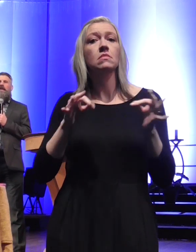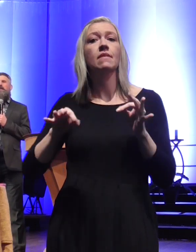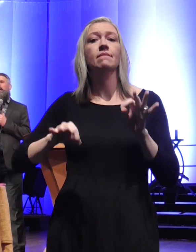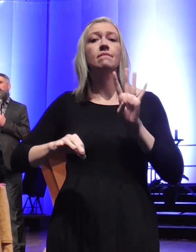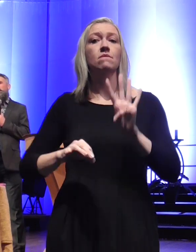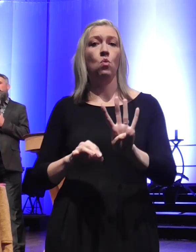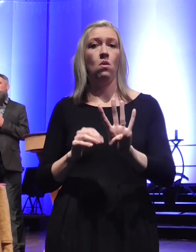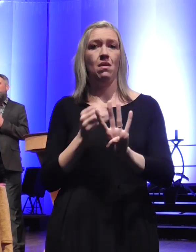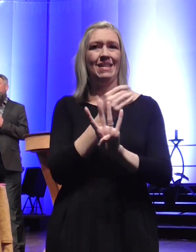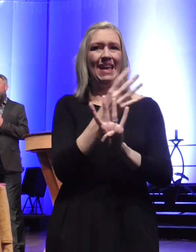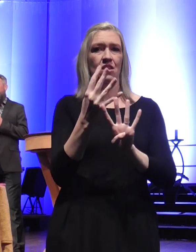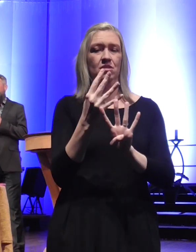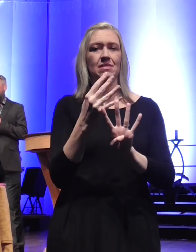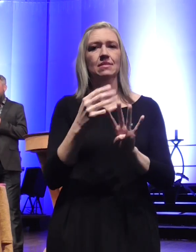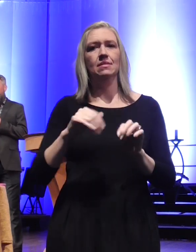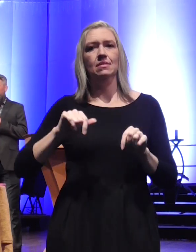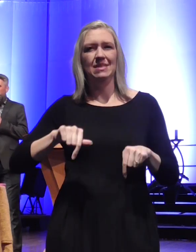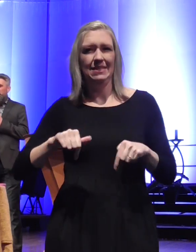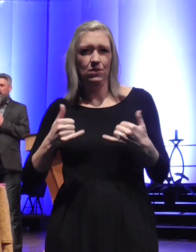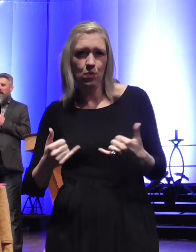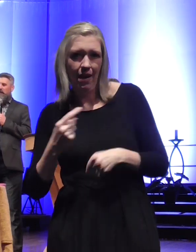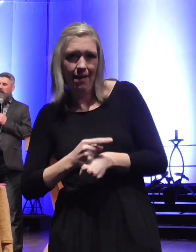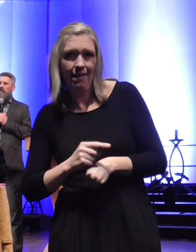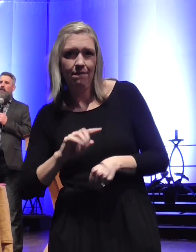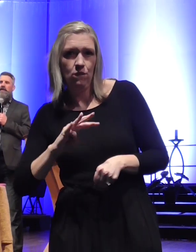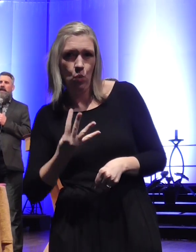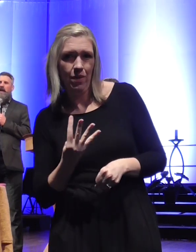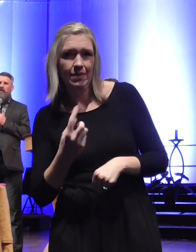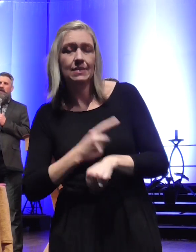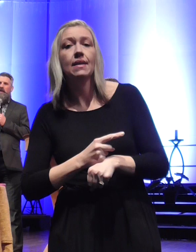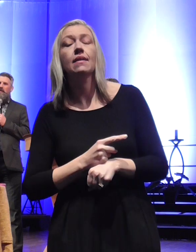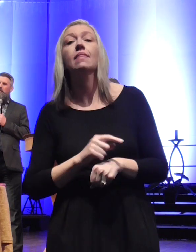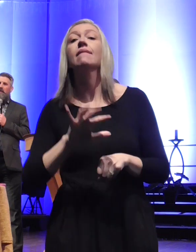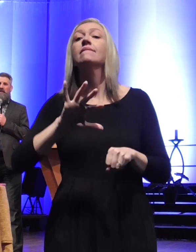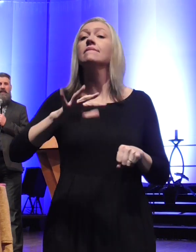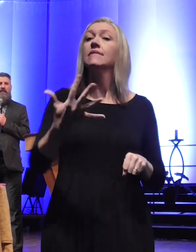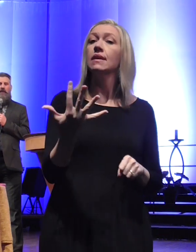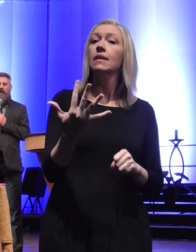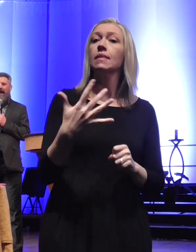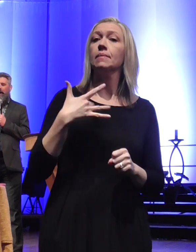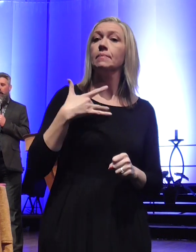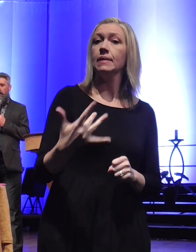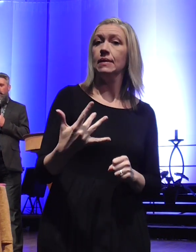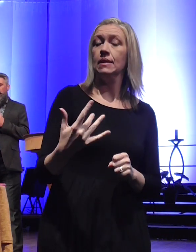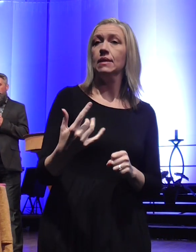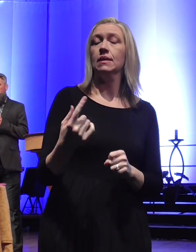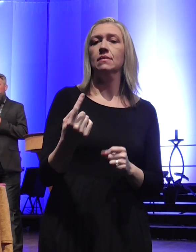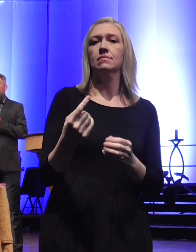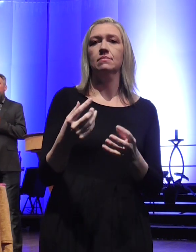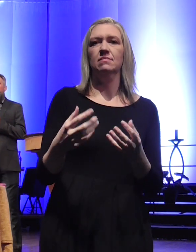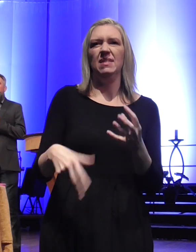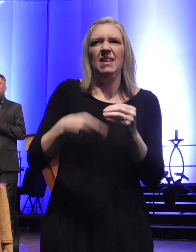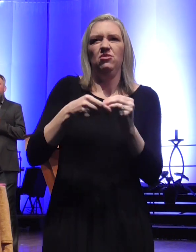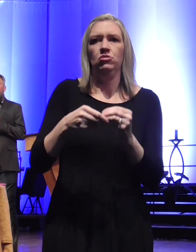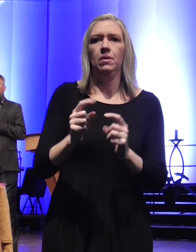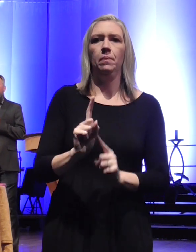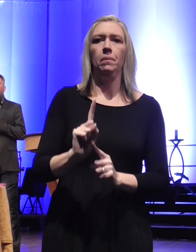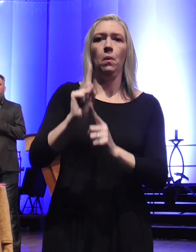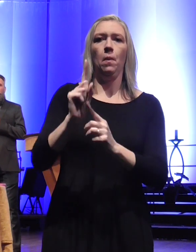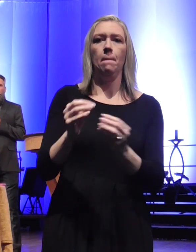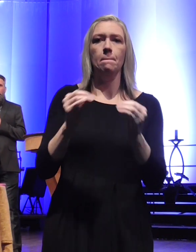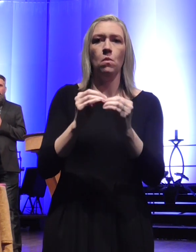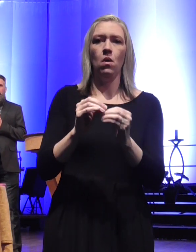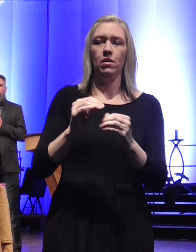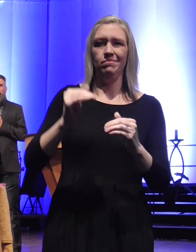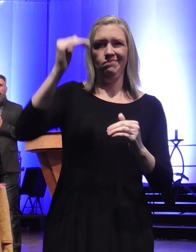there are actually 5 candles on the menorah. And the 5th candle, there's always an extra, and it typically stands a little higher, is the shamus candle,